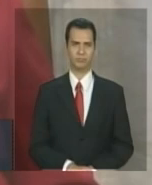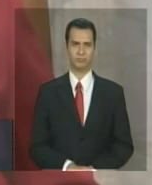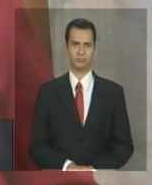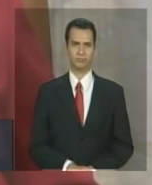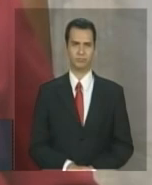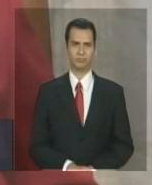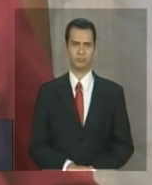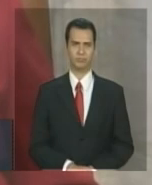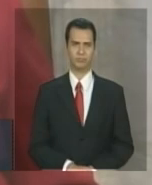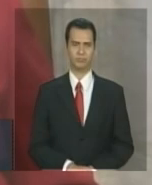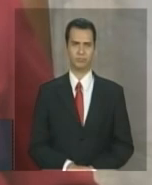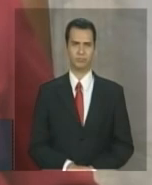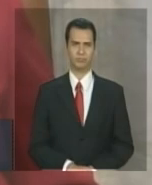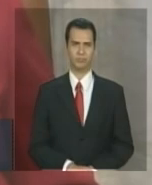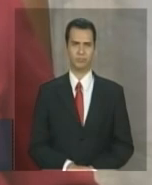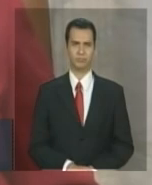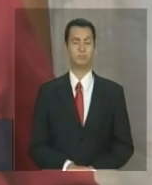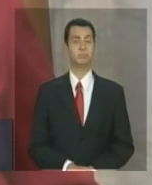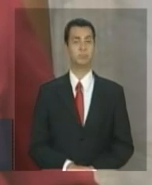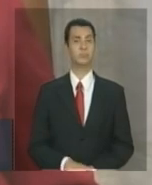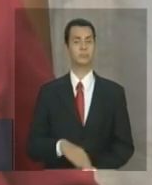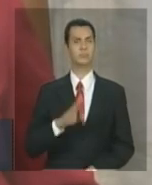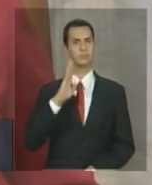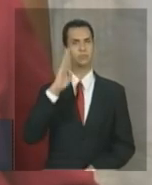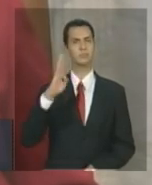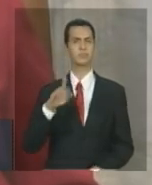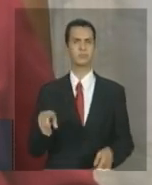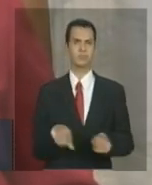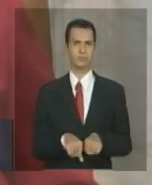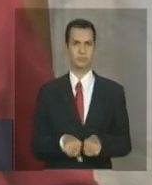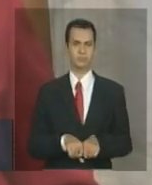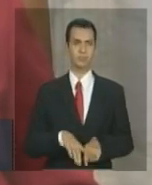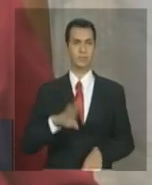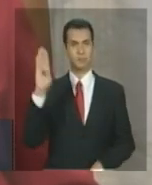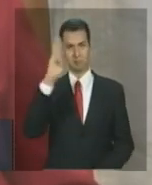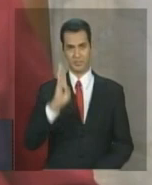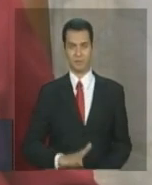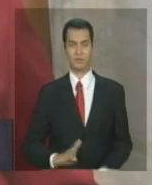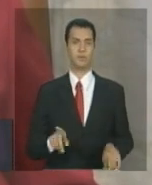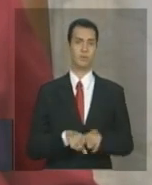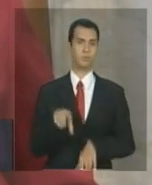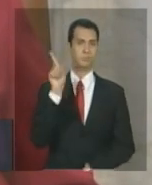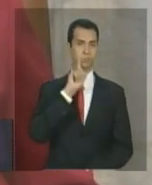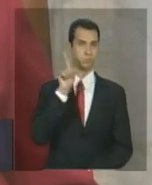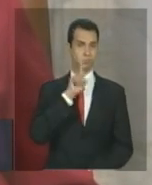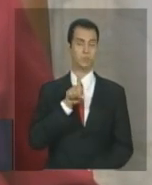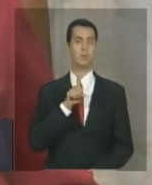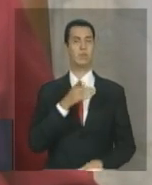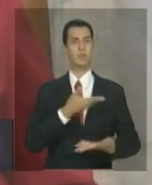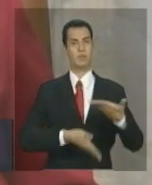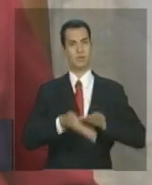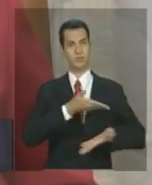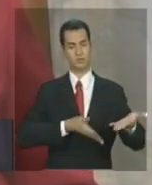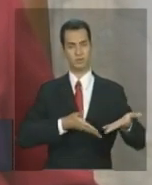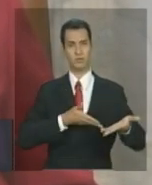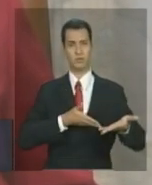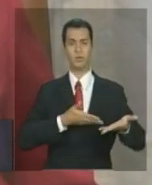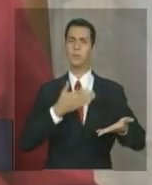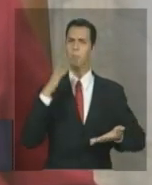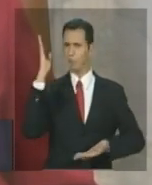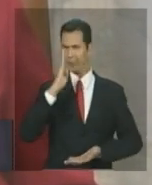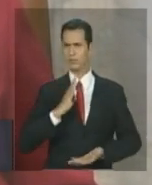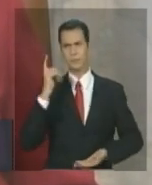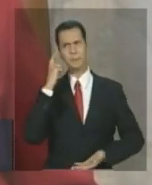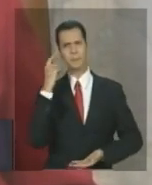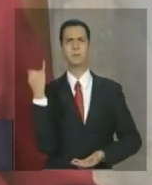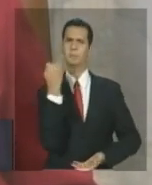Sobretudo, a relação entre o Brasil e os Estados Unidos é para o Brasil uma relação muito